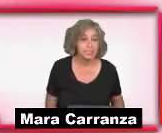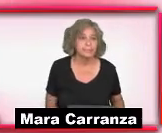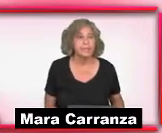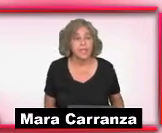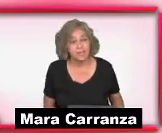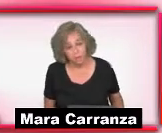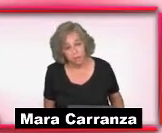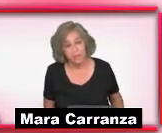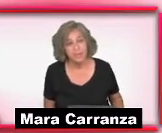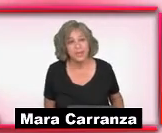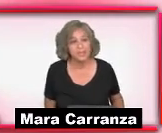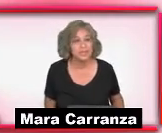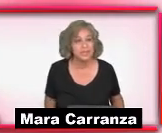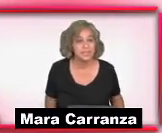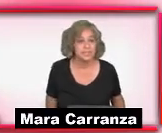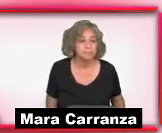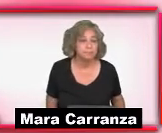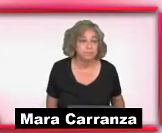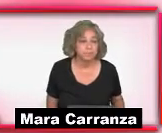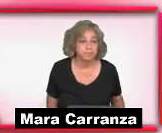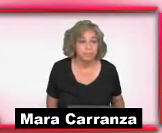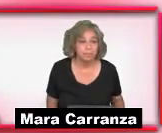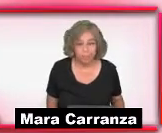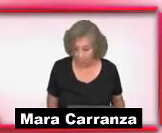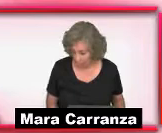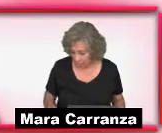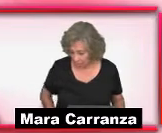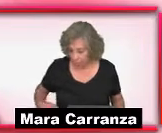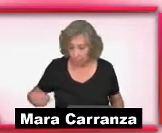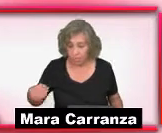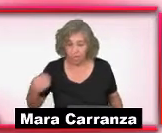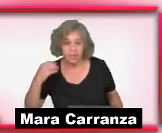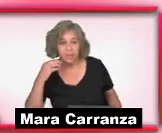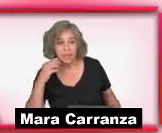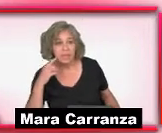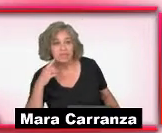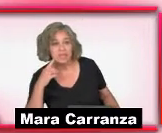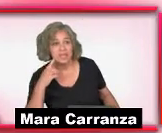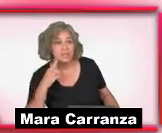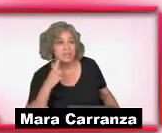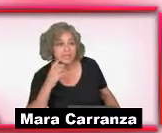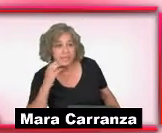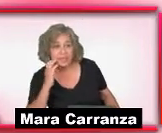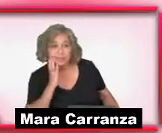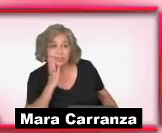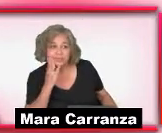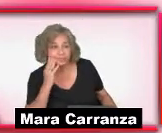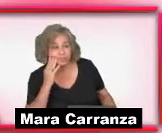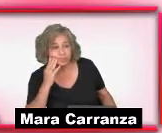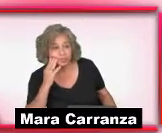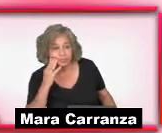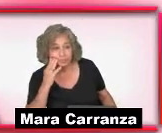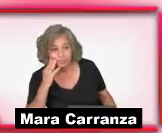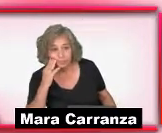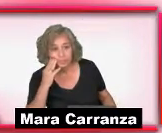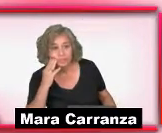conference, and then we'll come back to this. So regarding everything that was said,